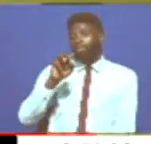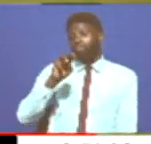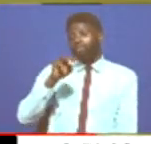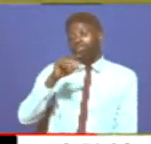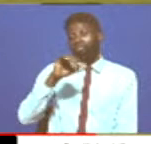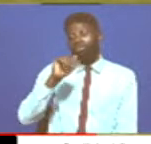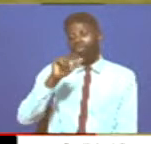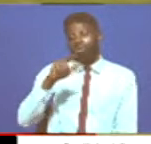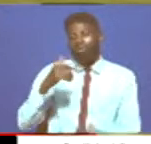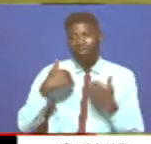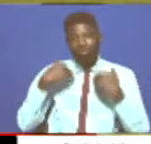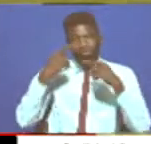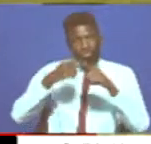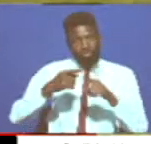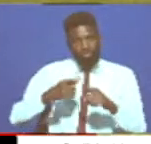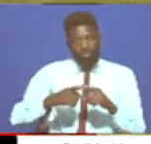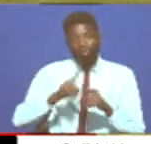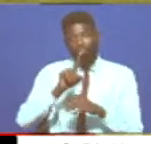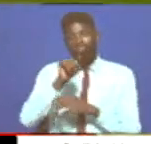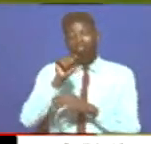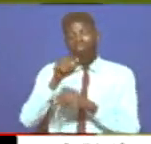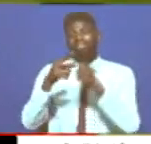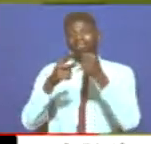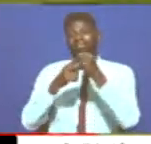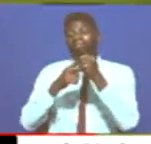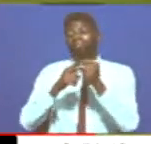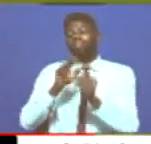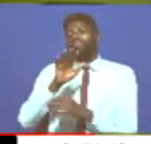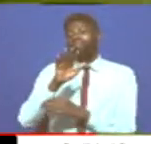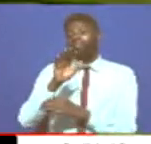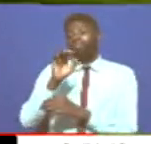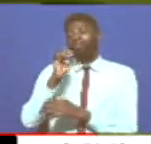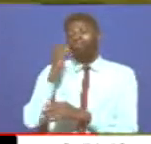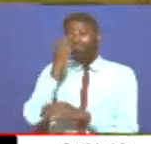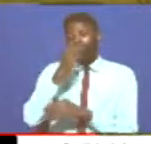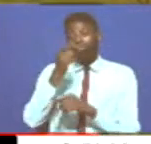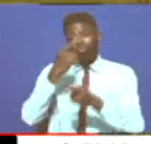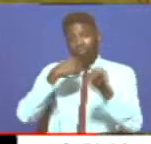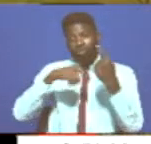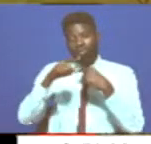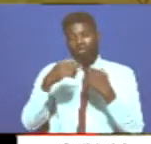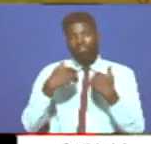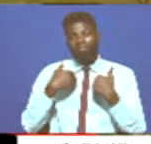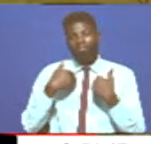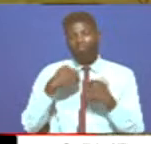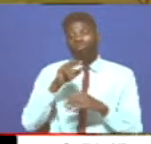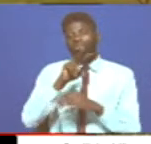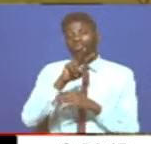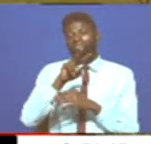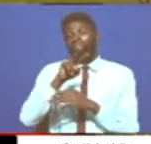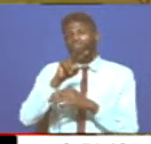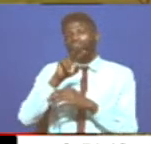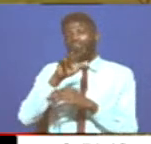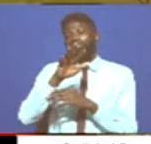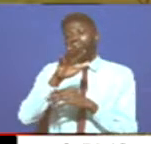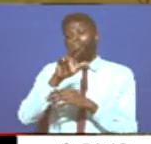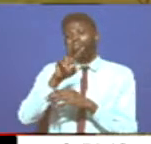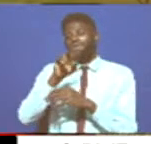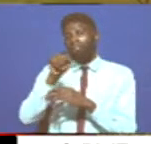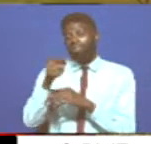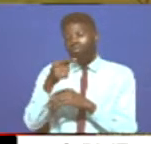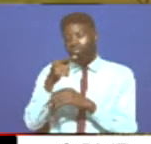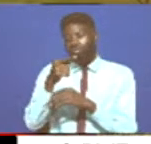1.75 million euros, with the winner taking home 262,500 euros. For Easy Friday, I am